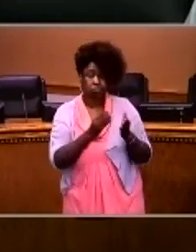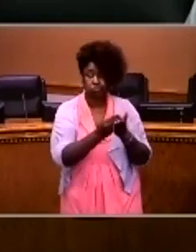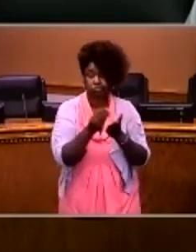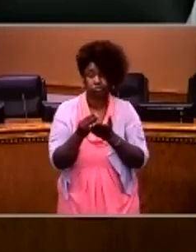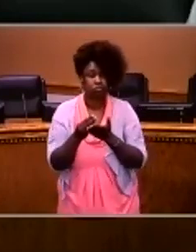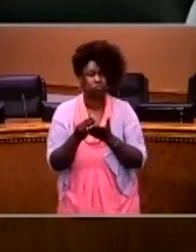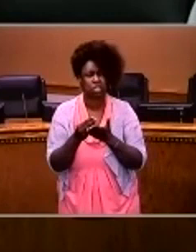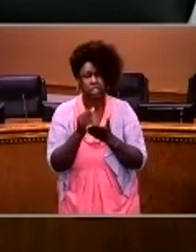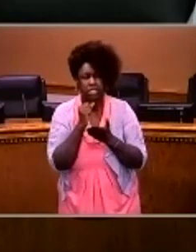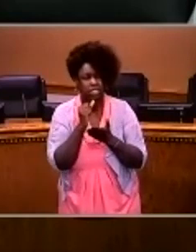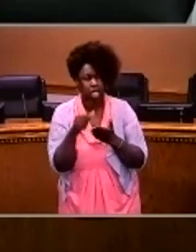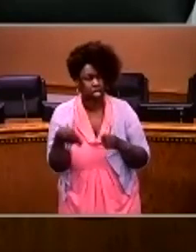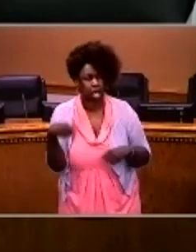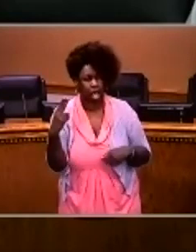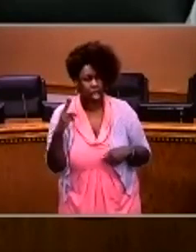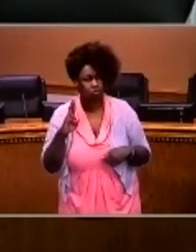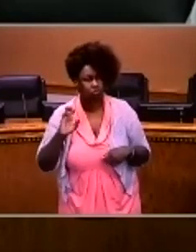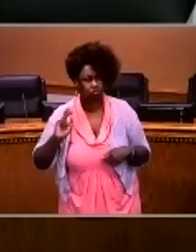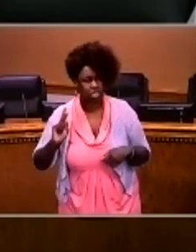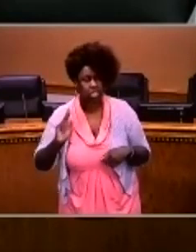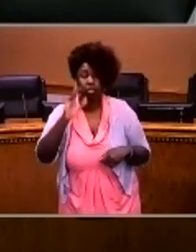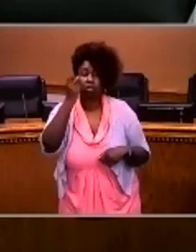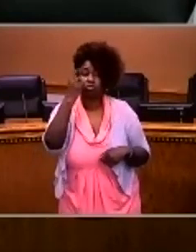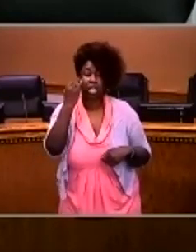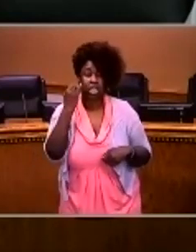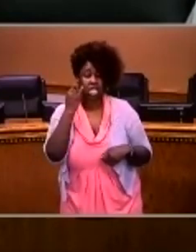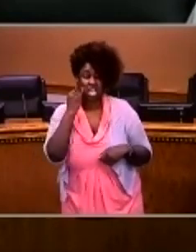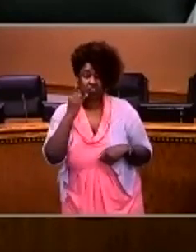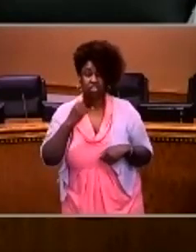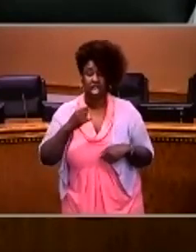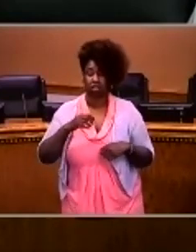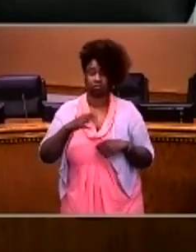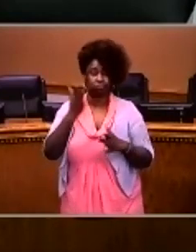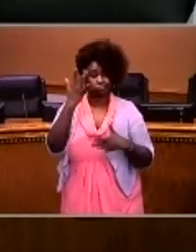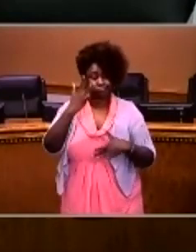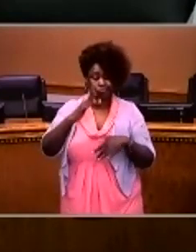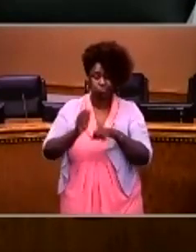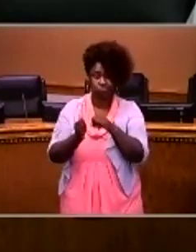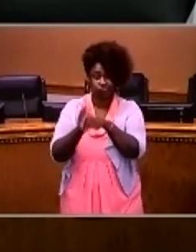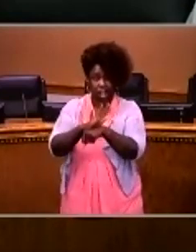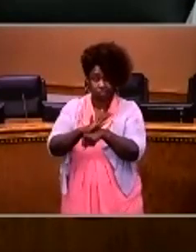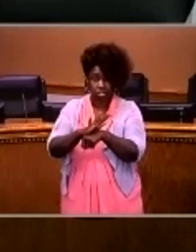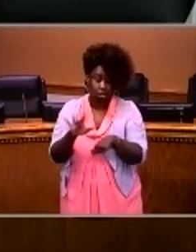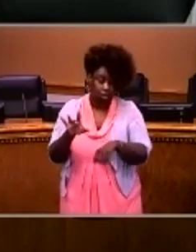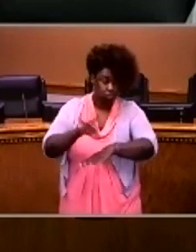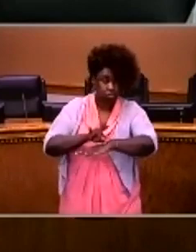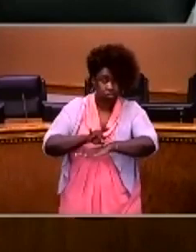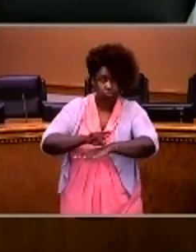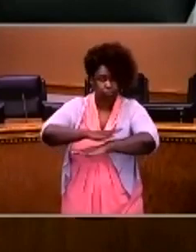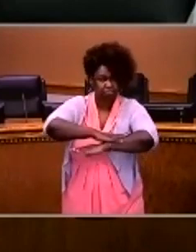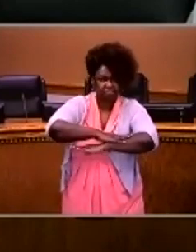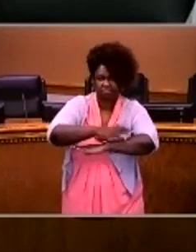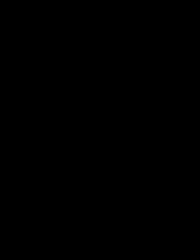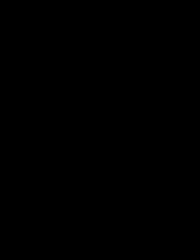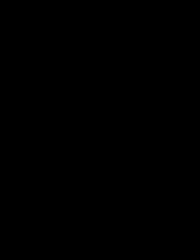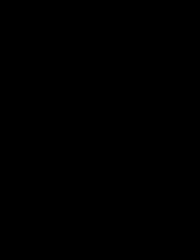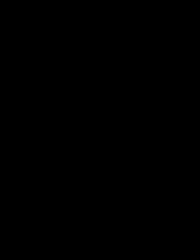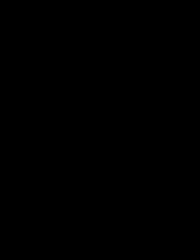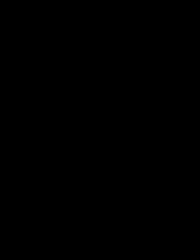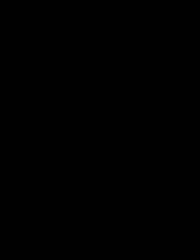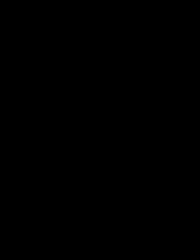The virus just doesn't persist on things for all that long, but we will look into that and provide an update to you. Is